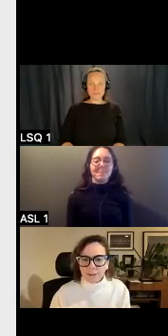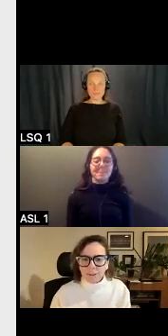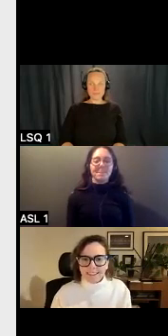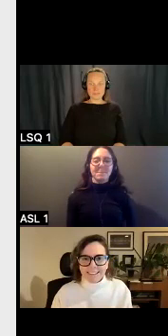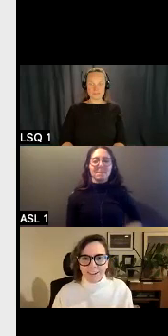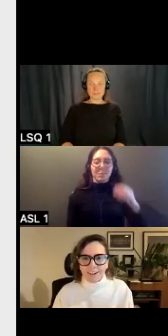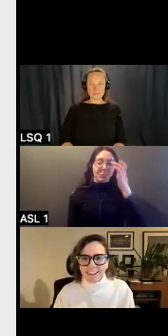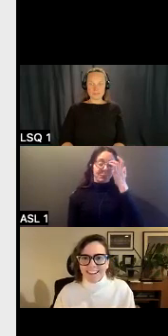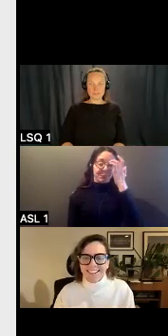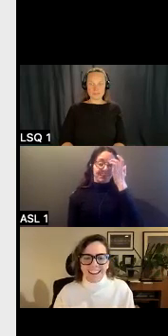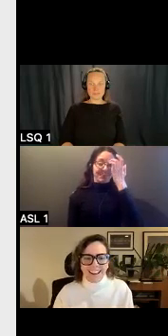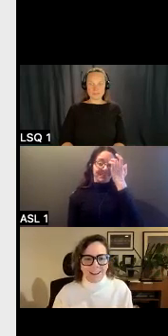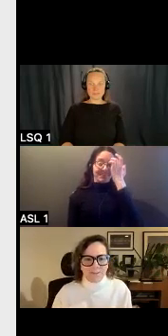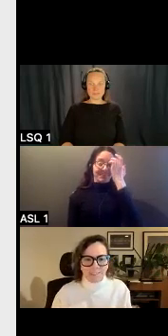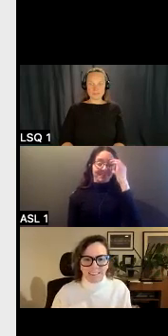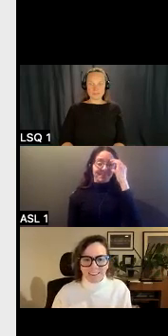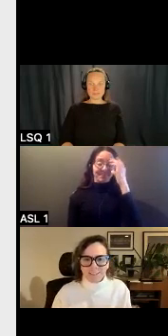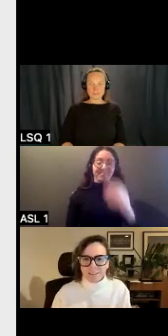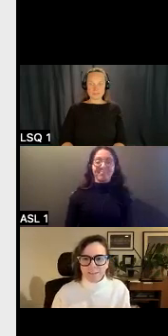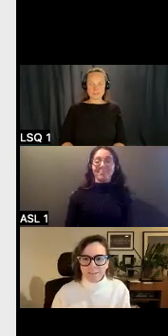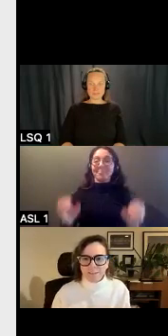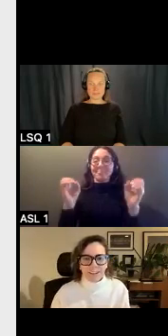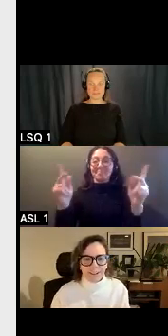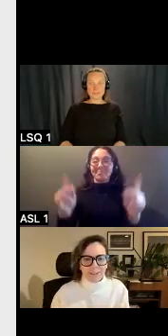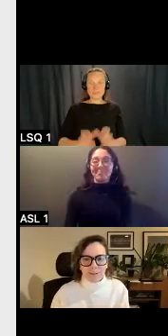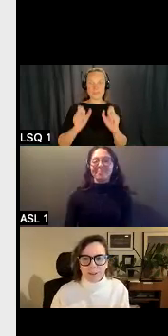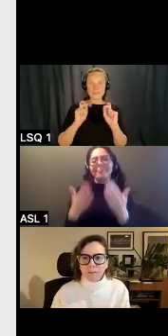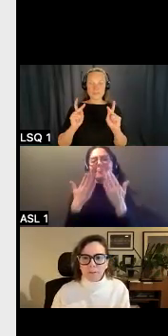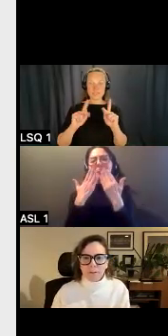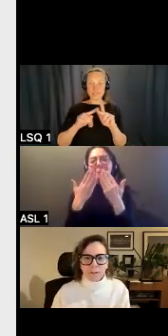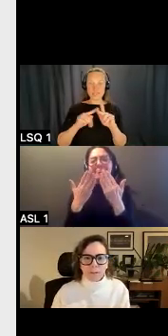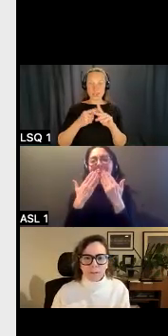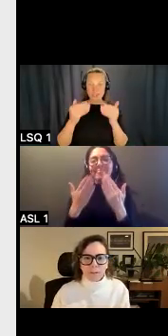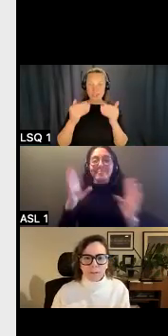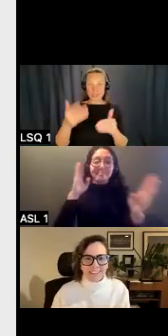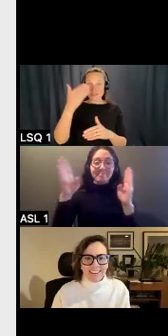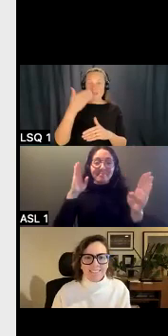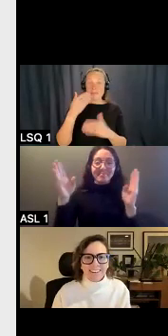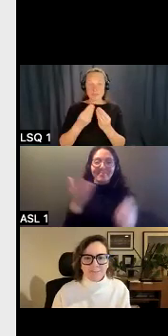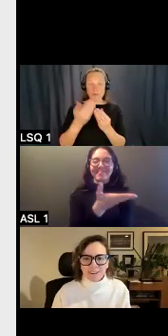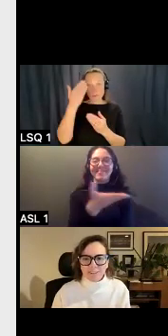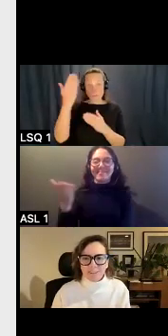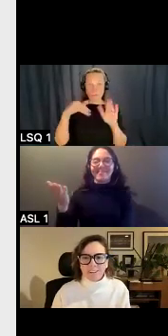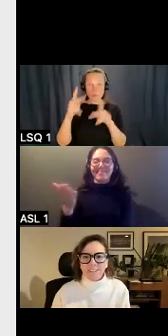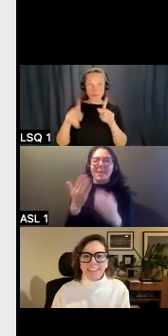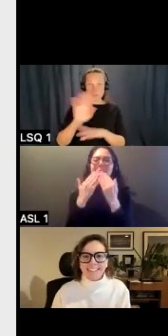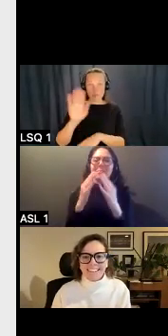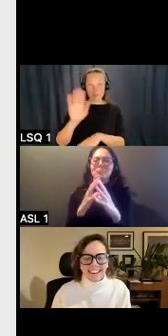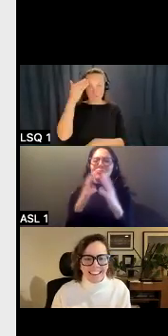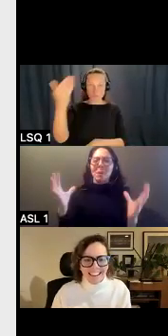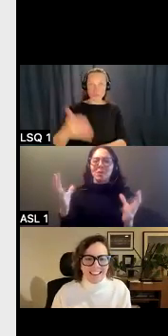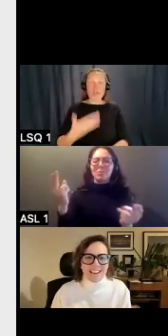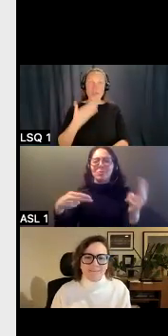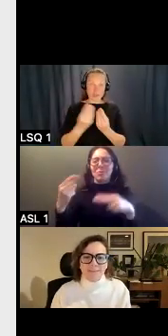Okay, so we will get started. Thank you very much. Hello, everyone. Bonjour tout le monde. Thank you very much for joining us